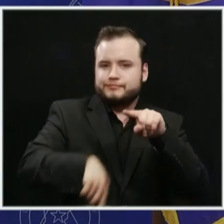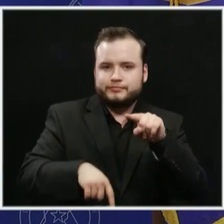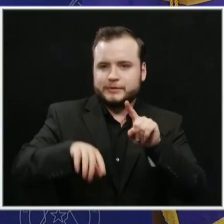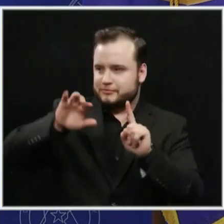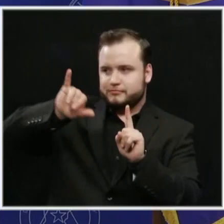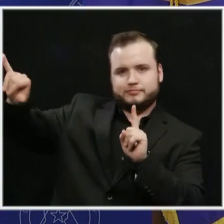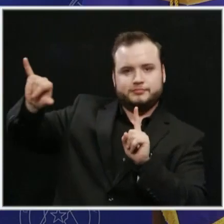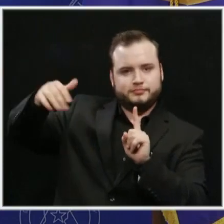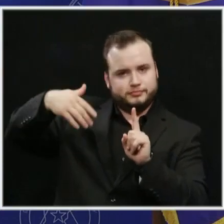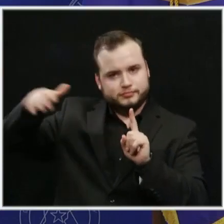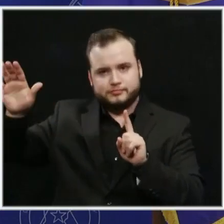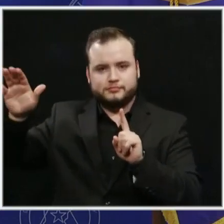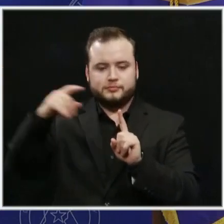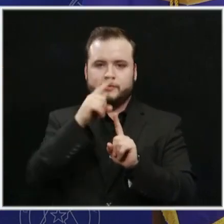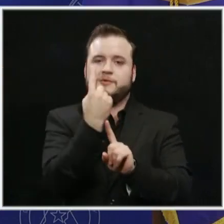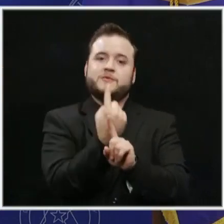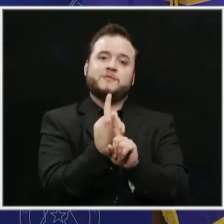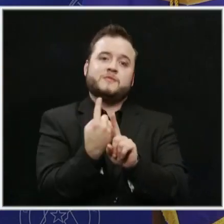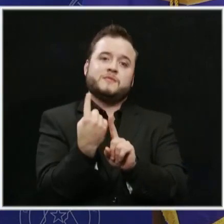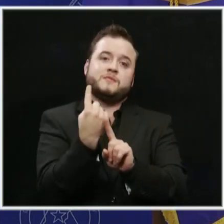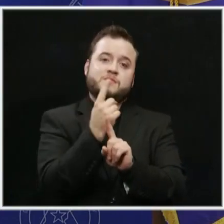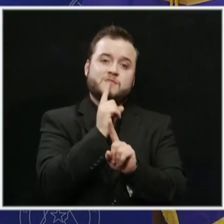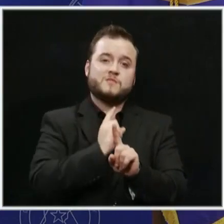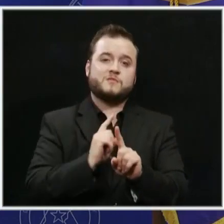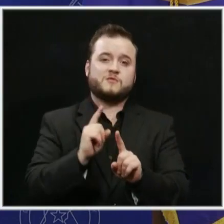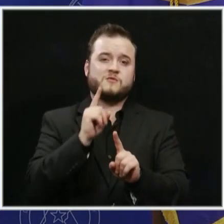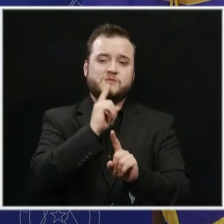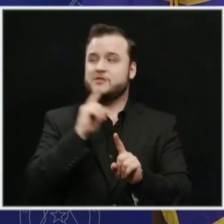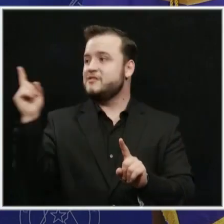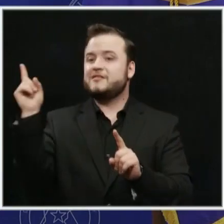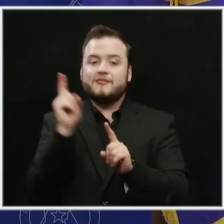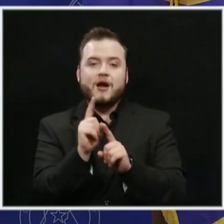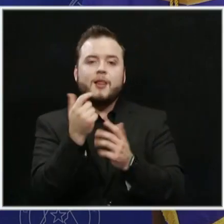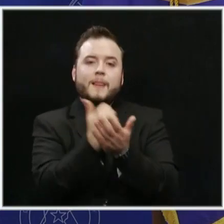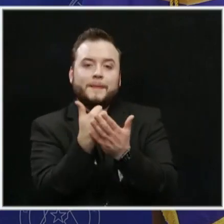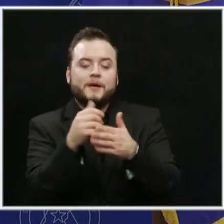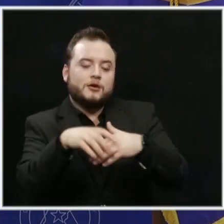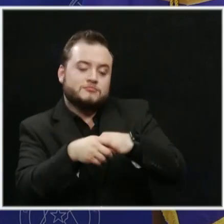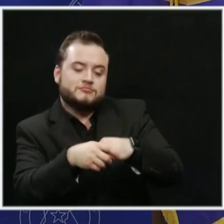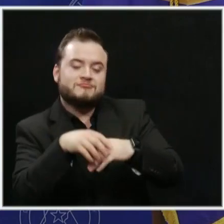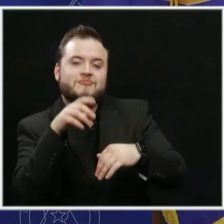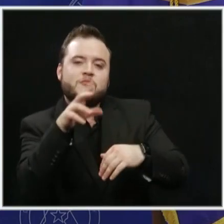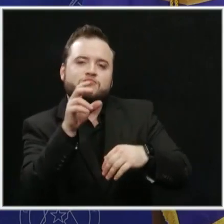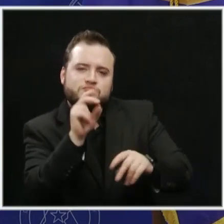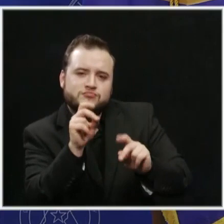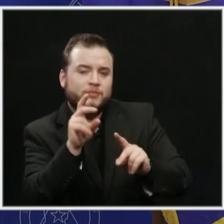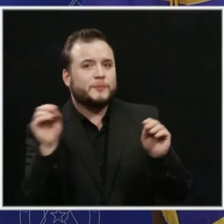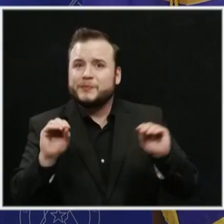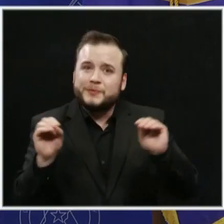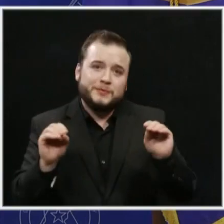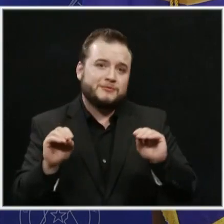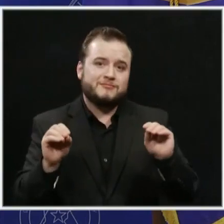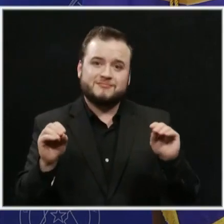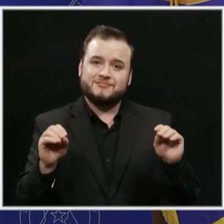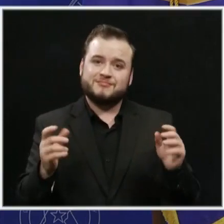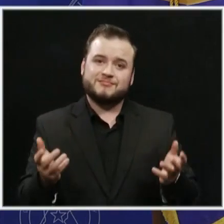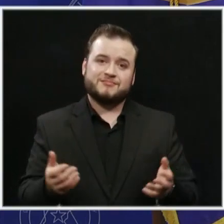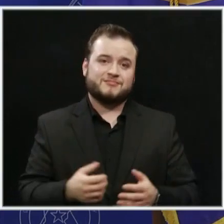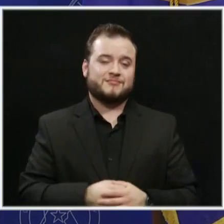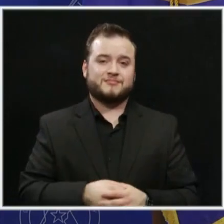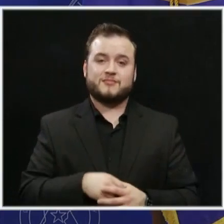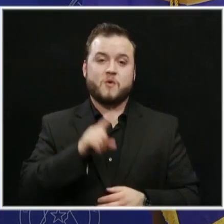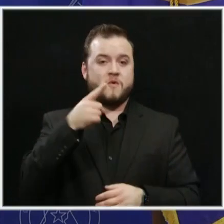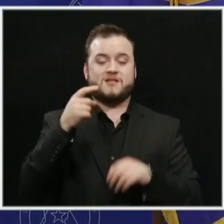They can't come to hold your hand. And as family members, you can only call to the nurse station to hopefully get a